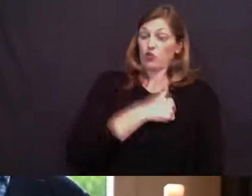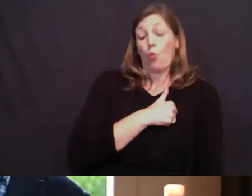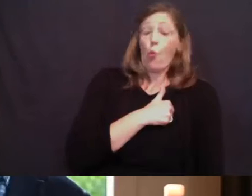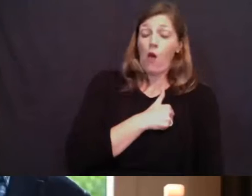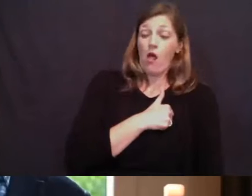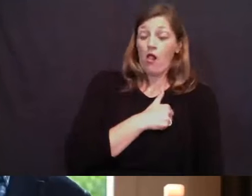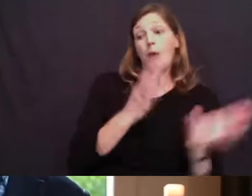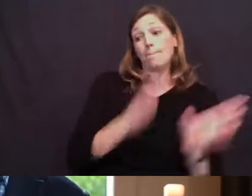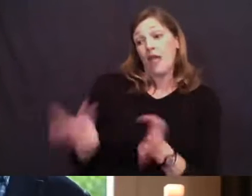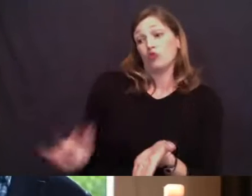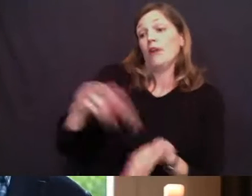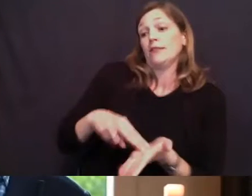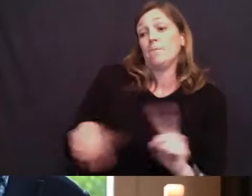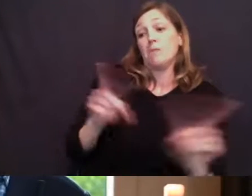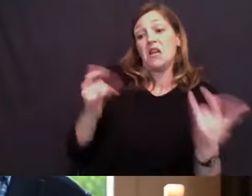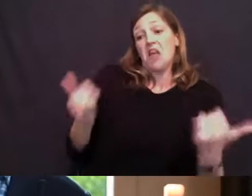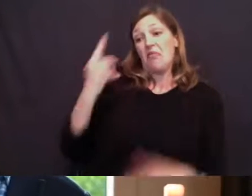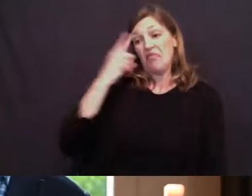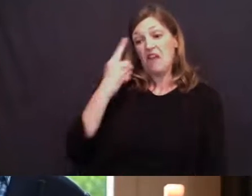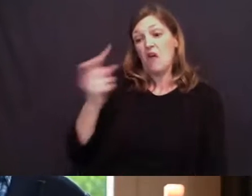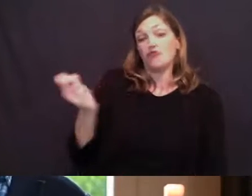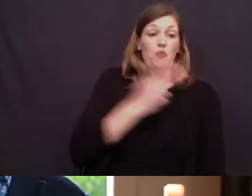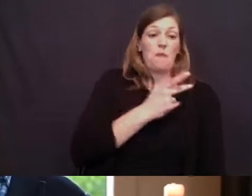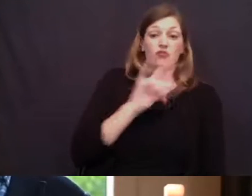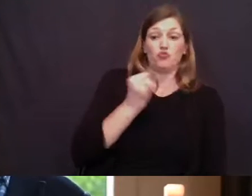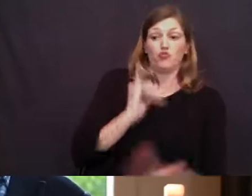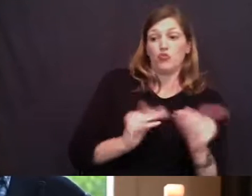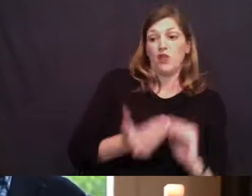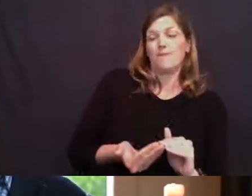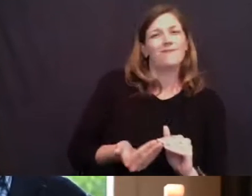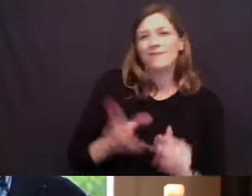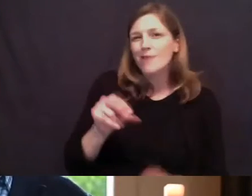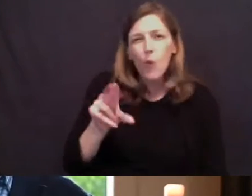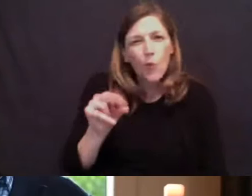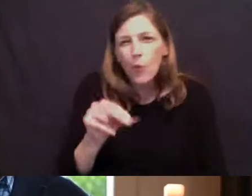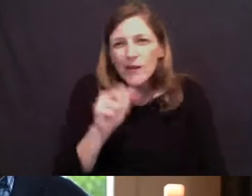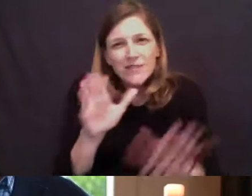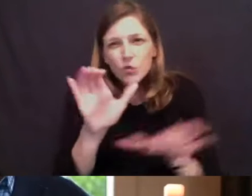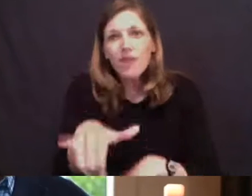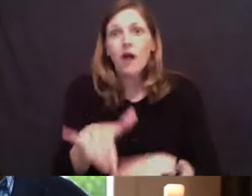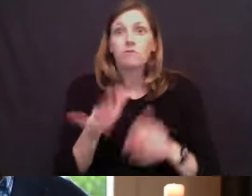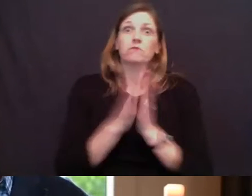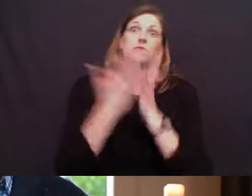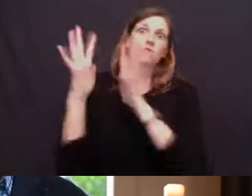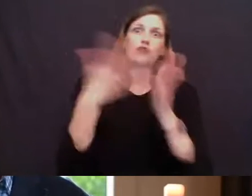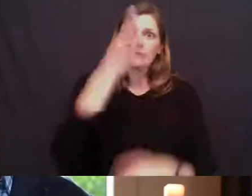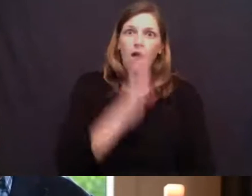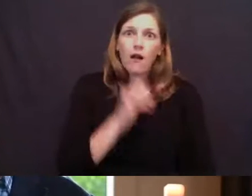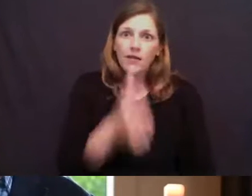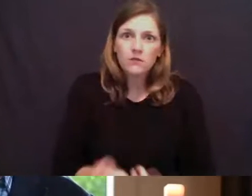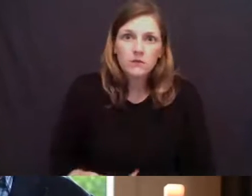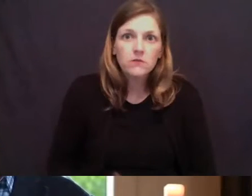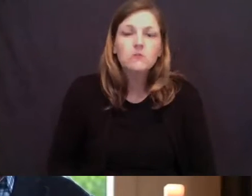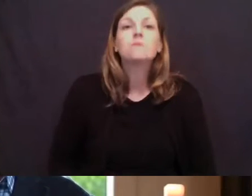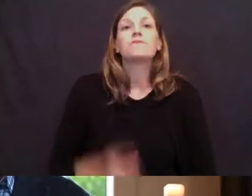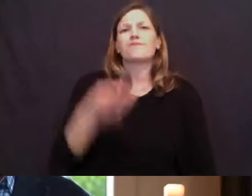to raise him from the dead, but now I think I'm just going to go back to Jerusalem. He doesn't do that. And praise God, he doesn't do that.